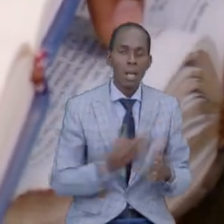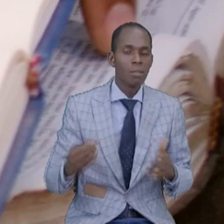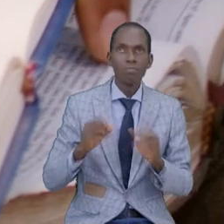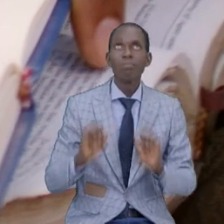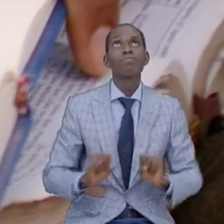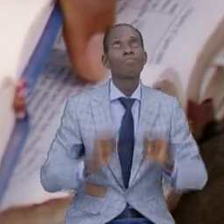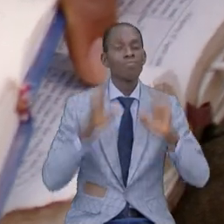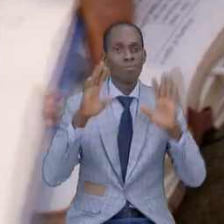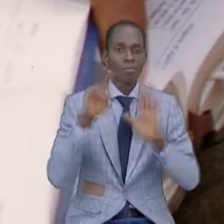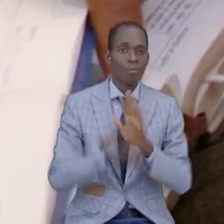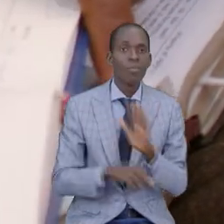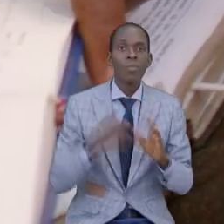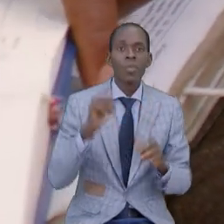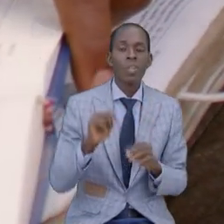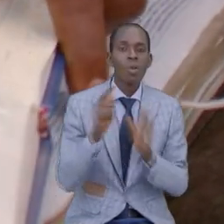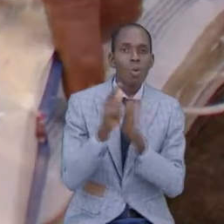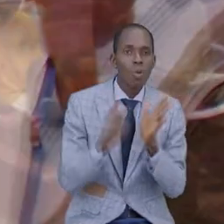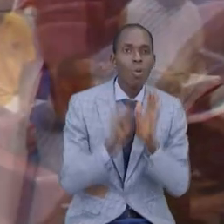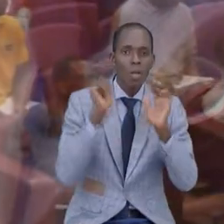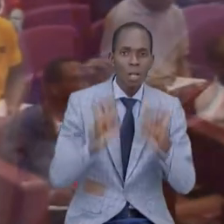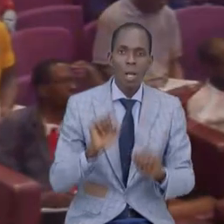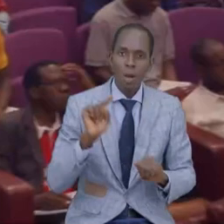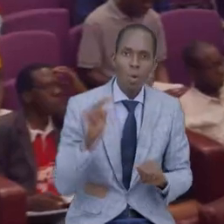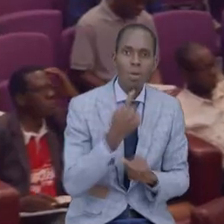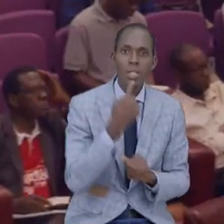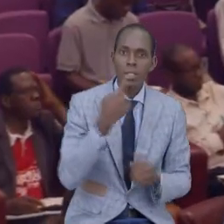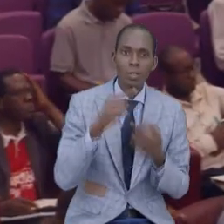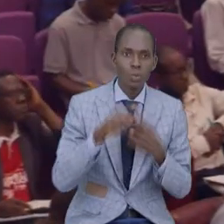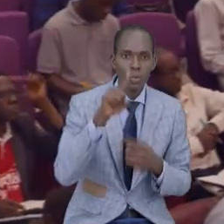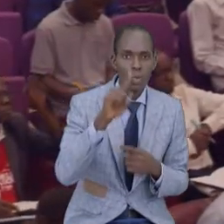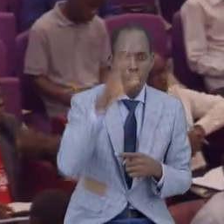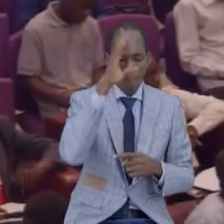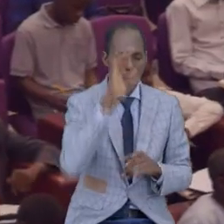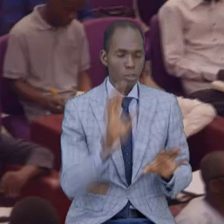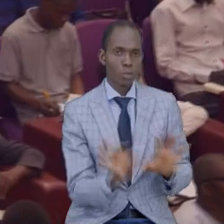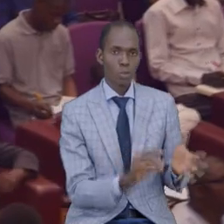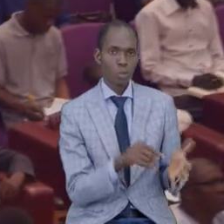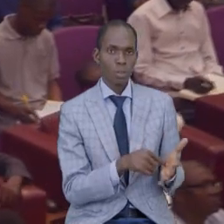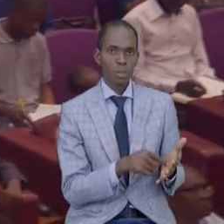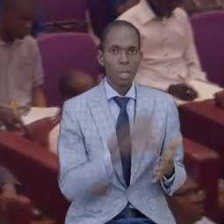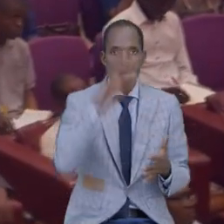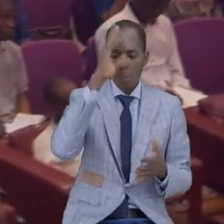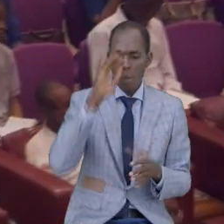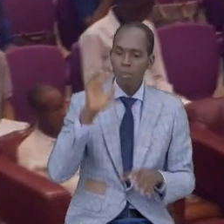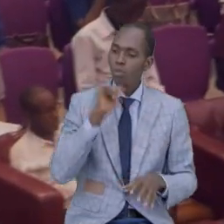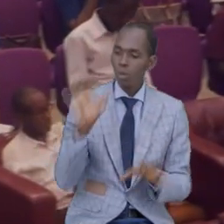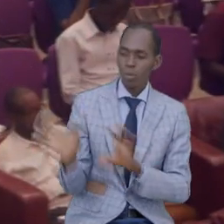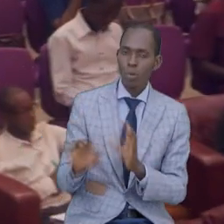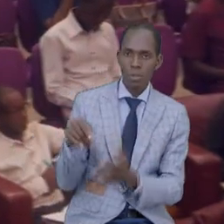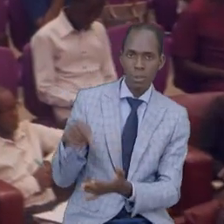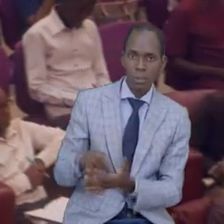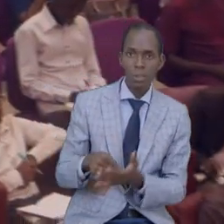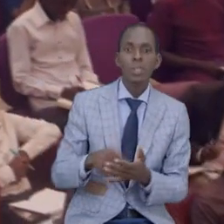The law can only tell you, man should do this, man should not do this,